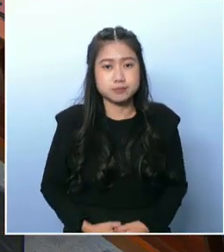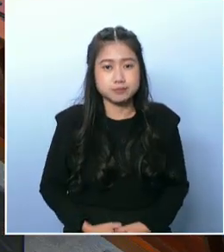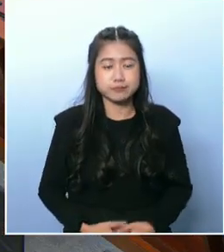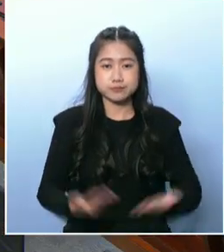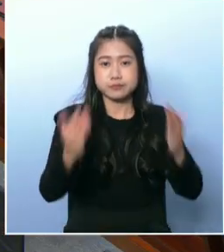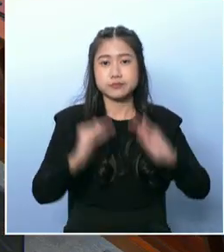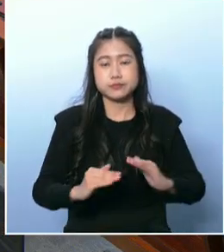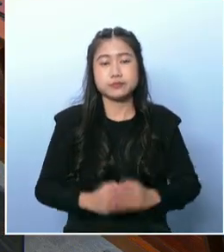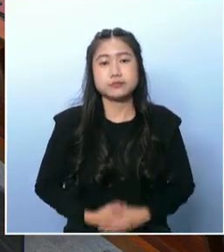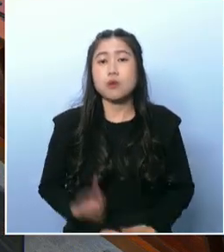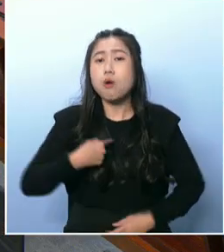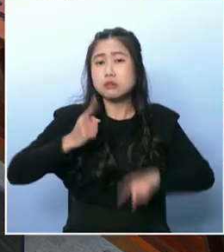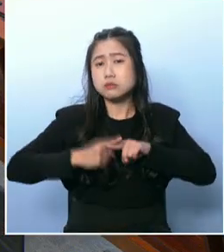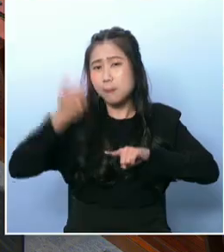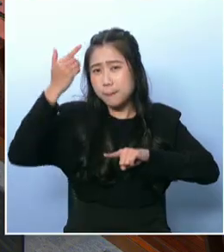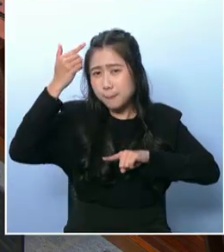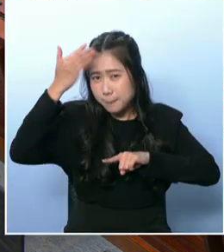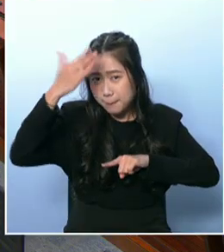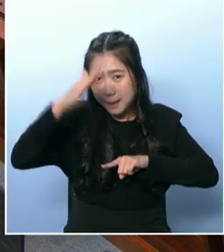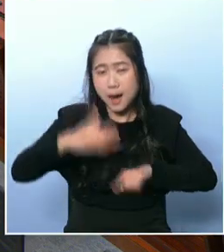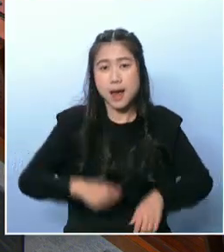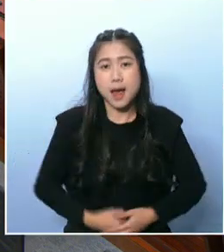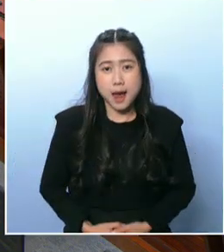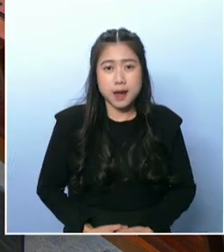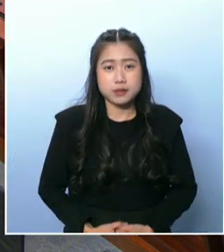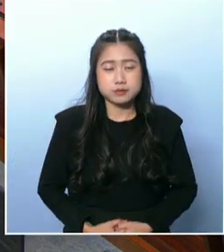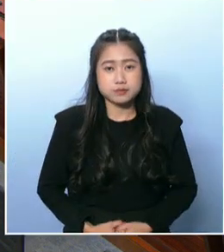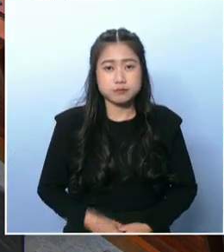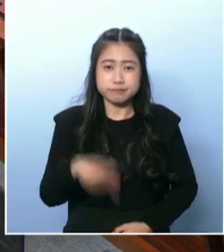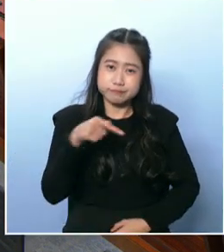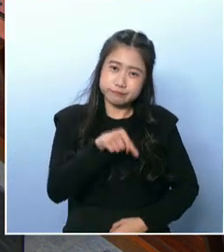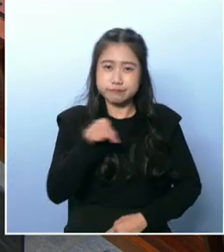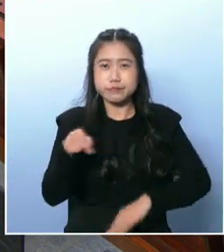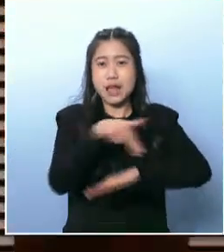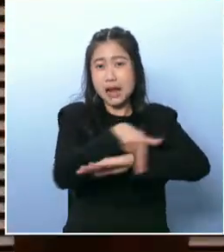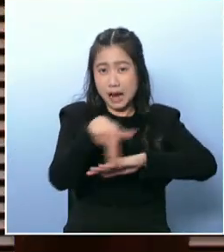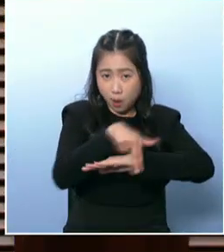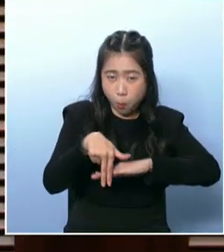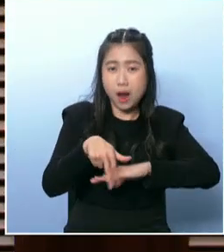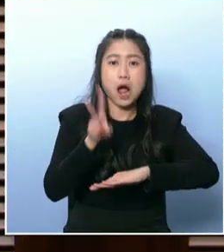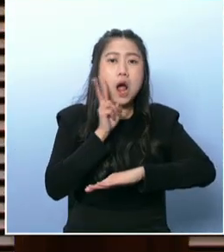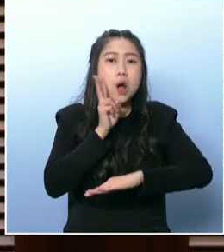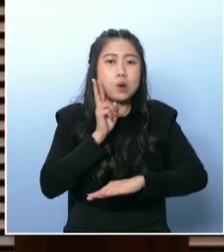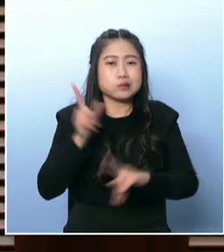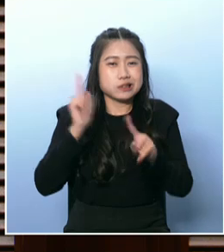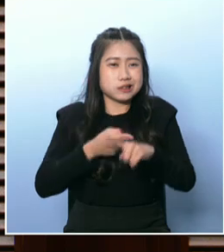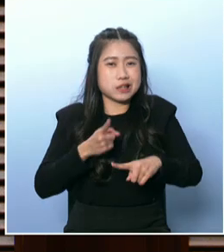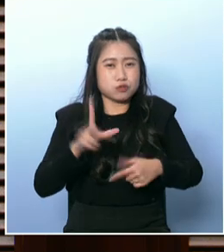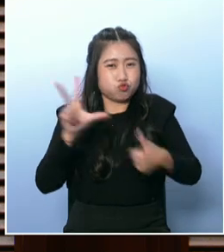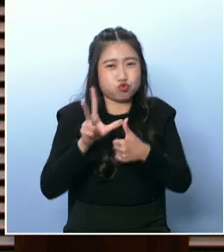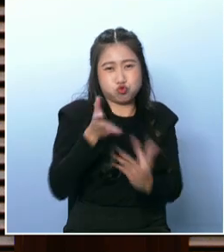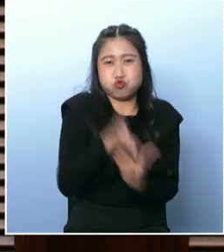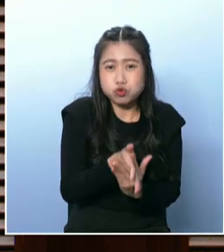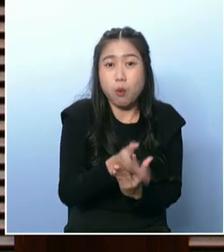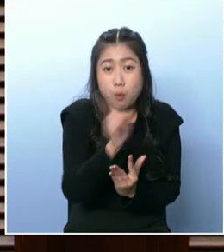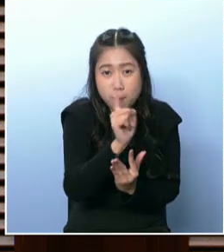this incentive scheme. Just a follow-up. We understand that